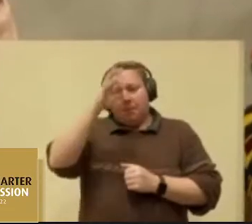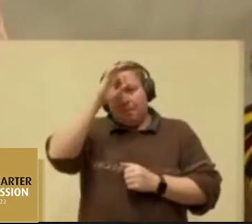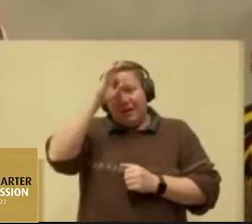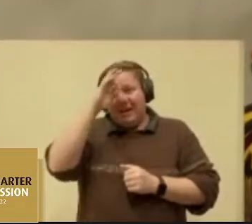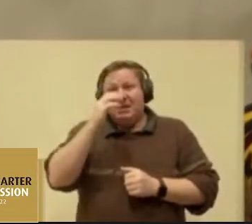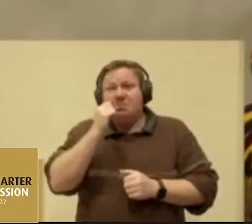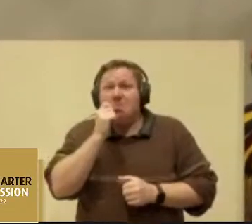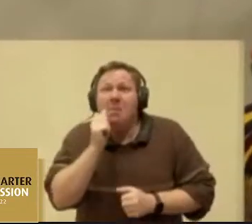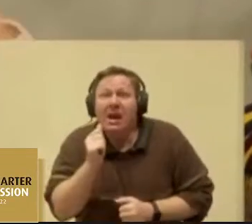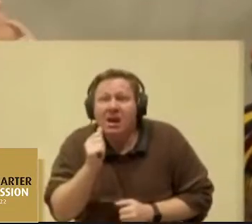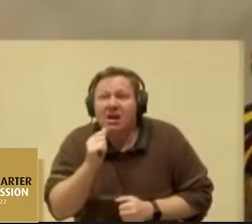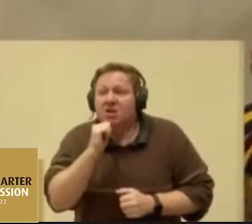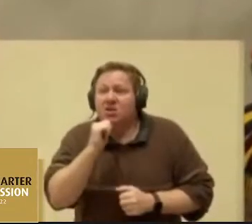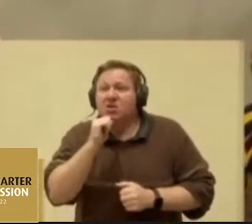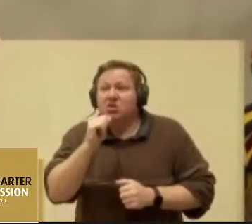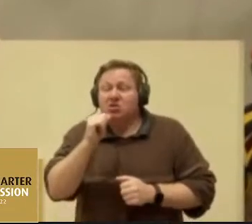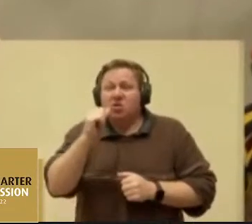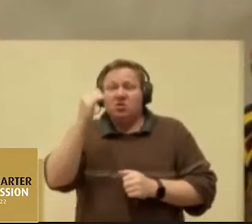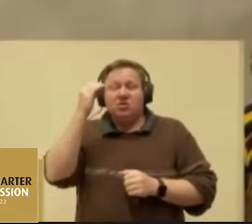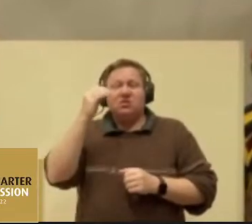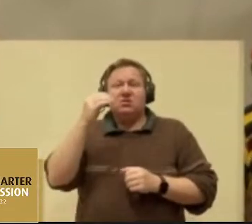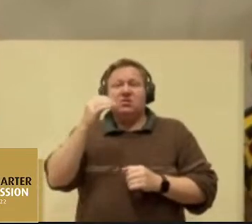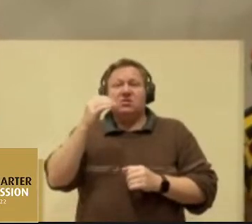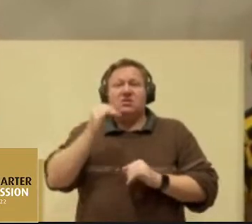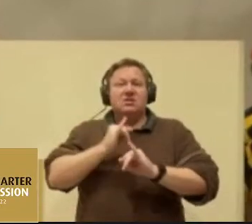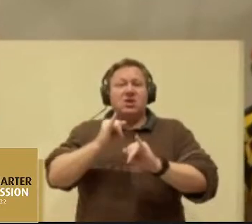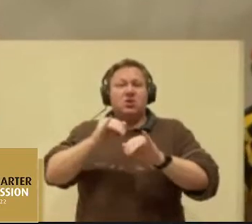don't take you serious are your children